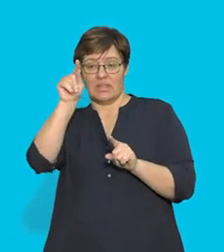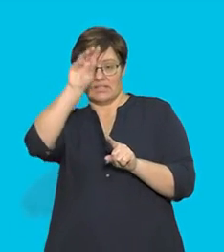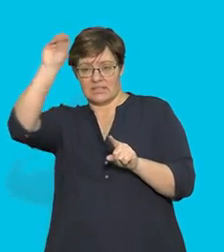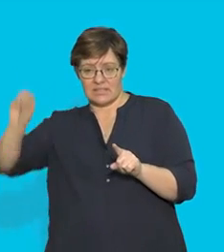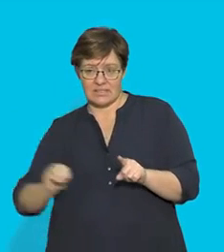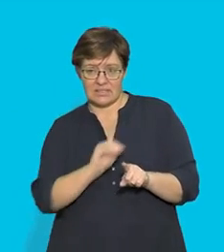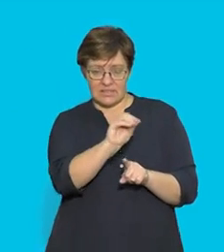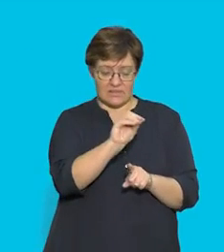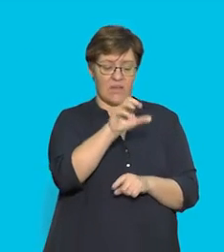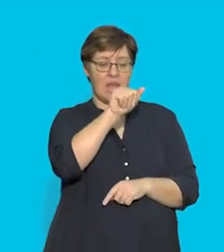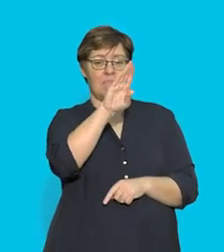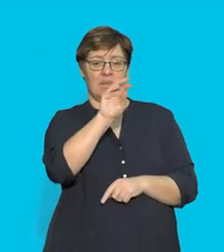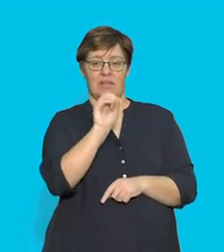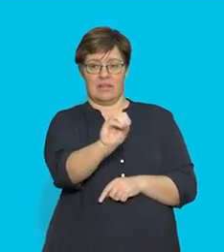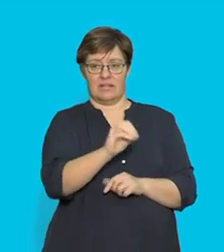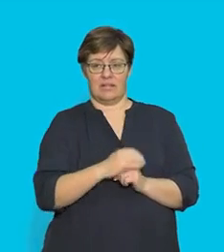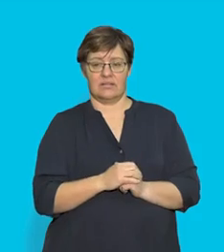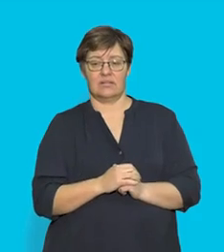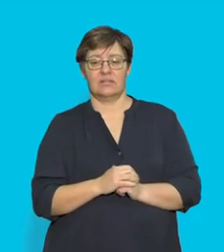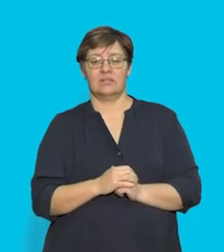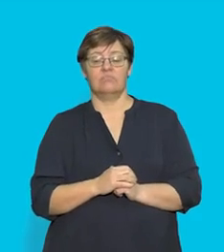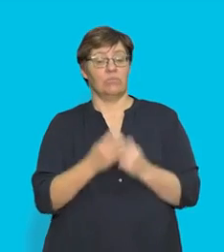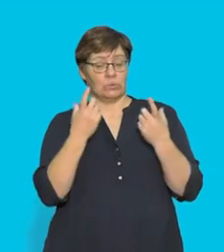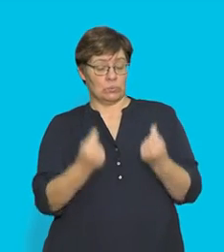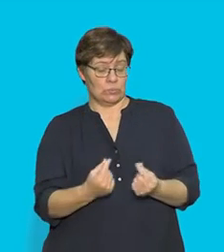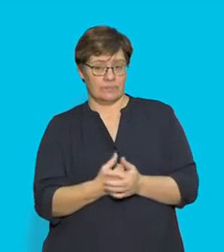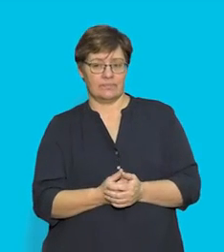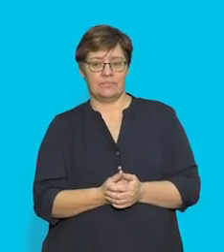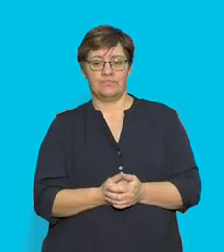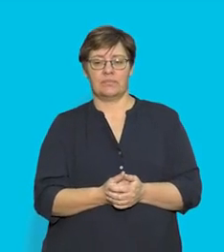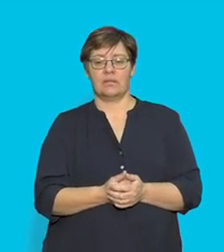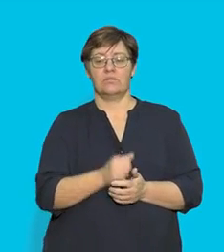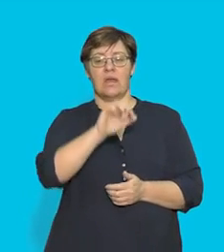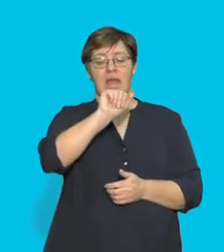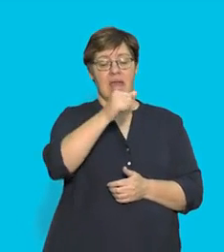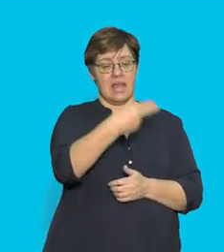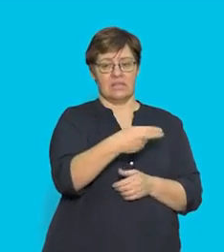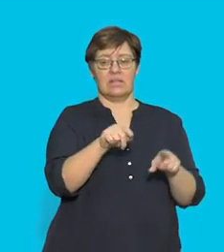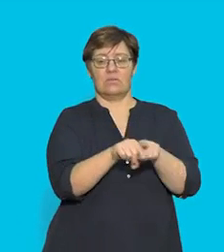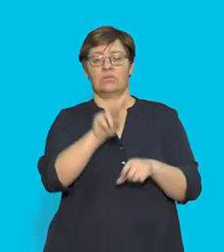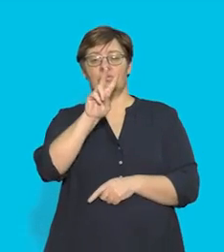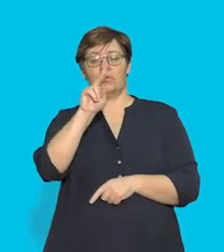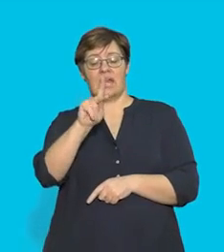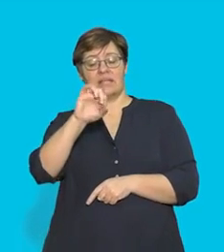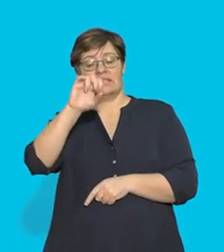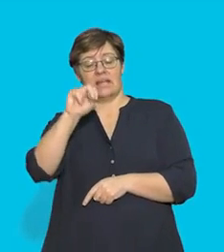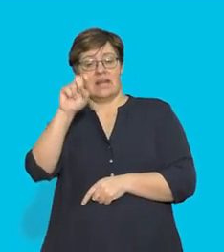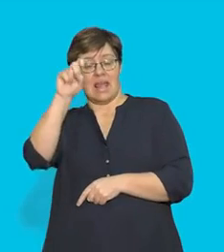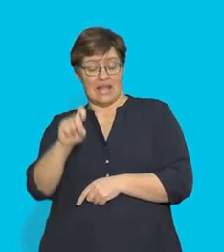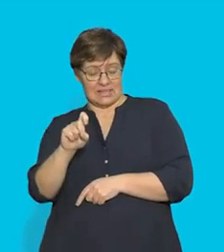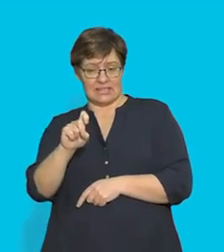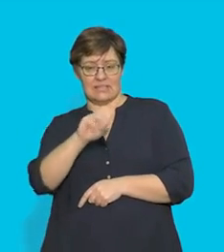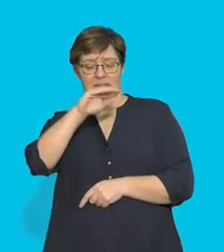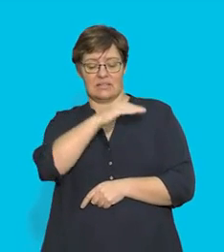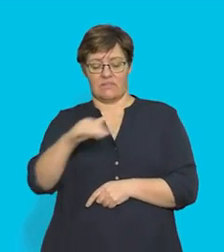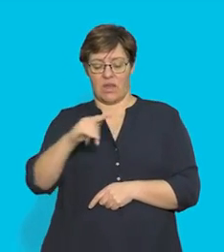substitute this for AB there. So let's do that quickly. Okay, so 2k sine x goes in